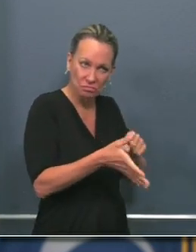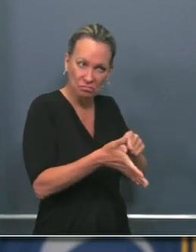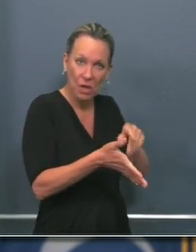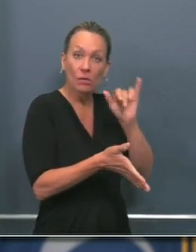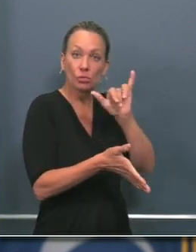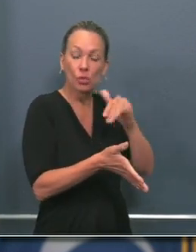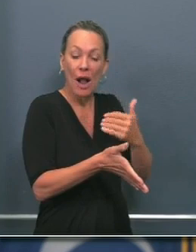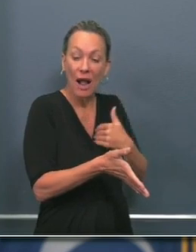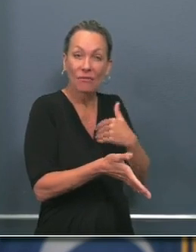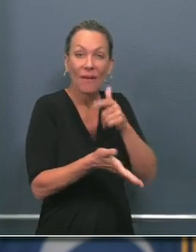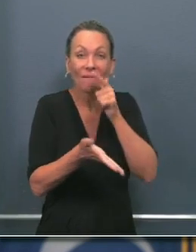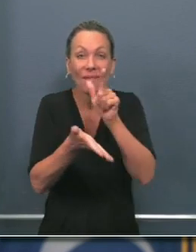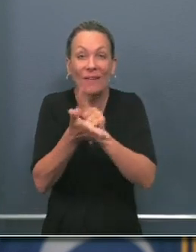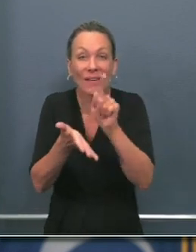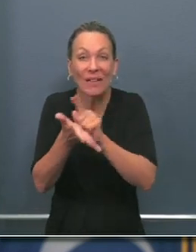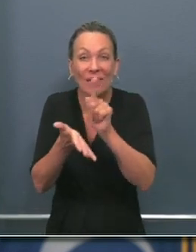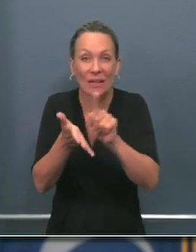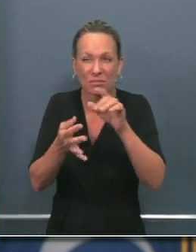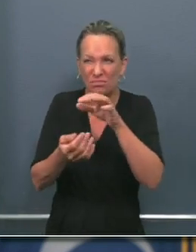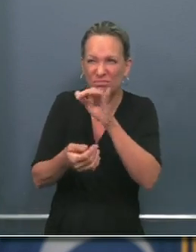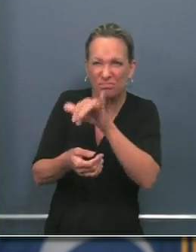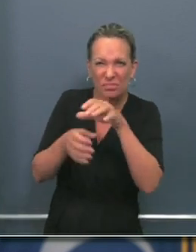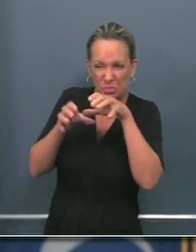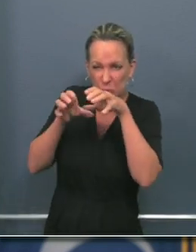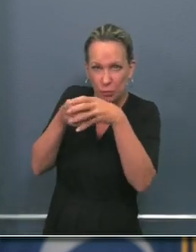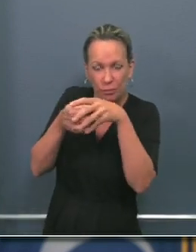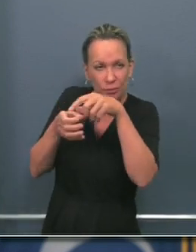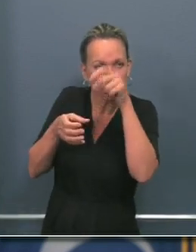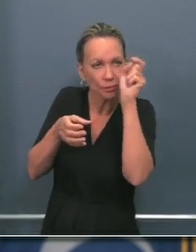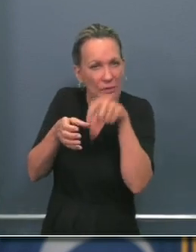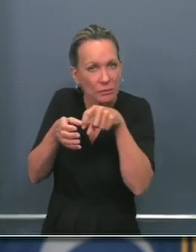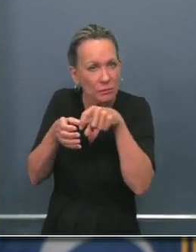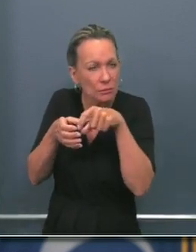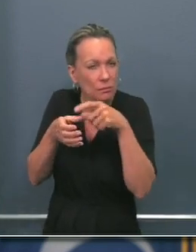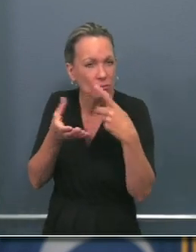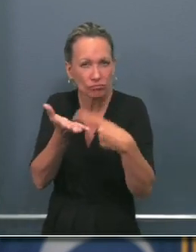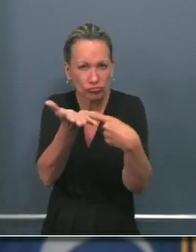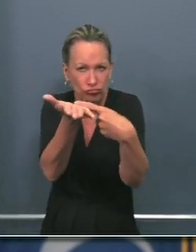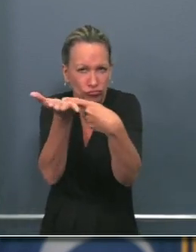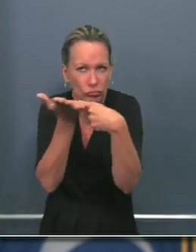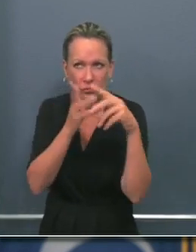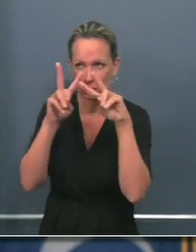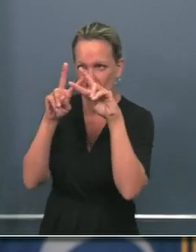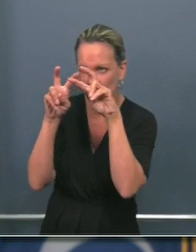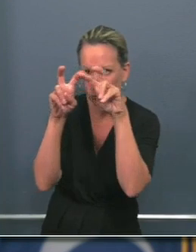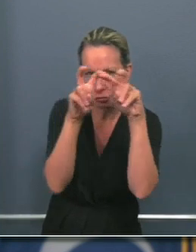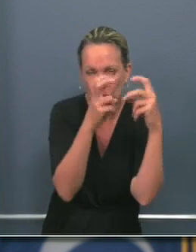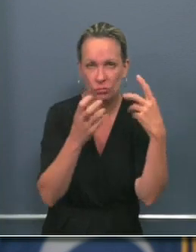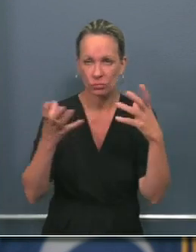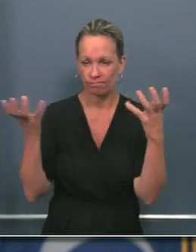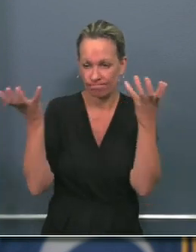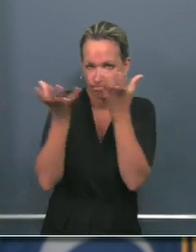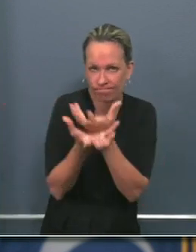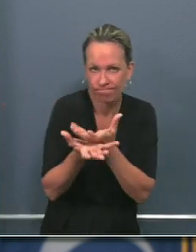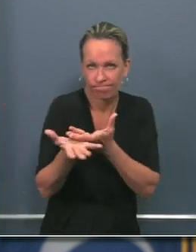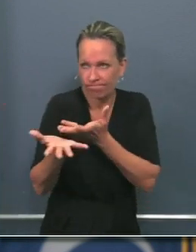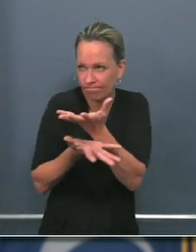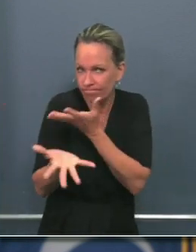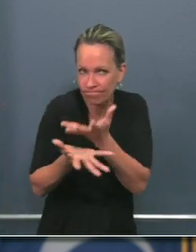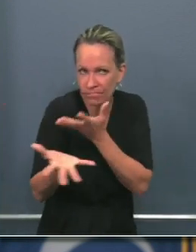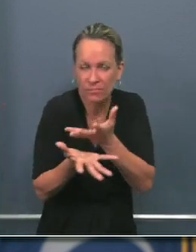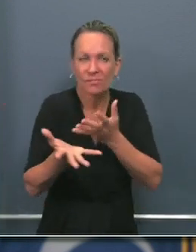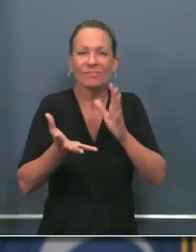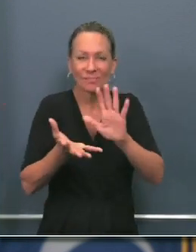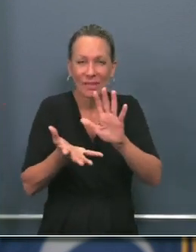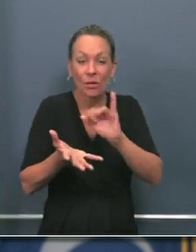through our human resource agency for 5% of the workforce in the state of California to supplement and